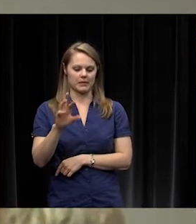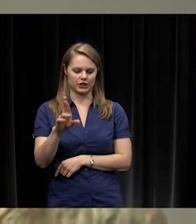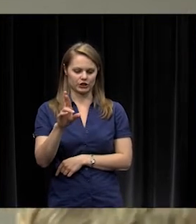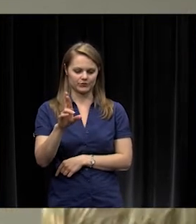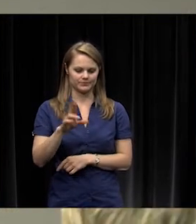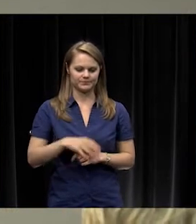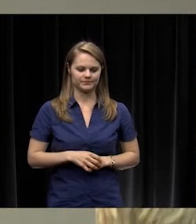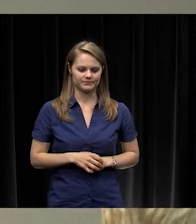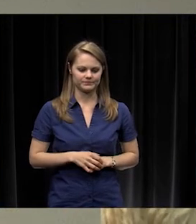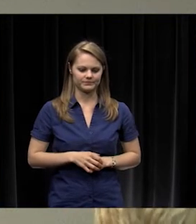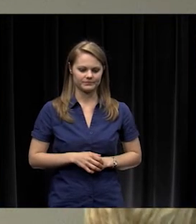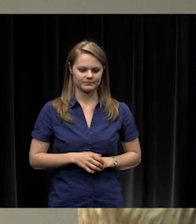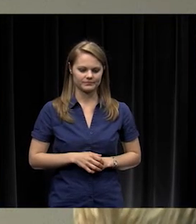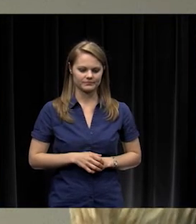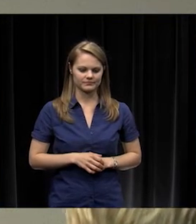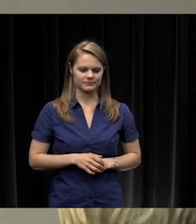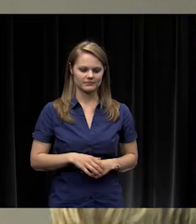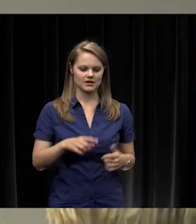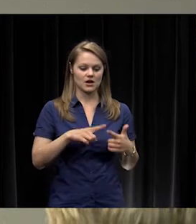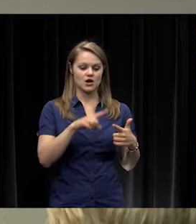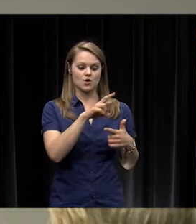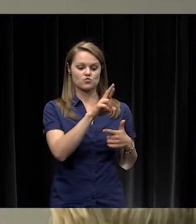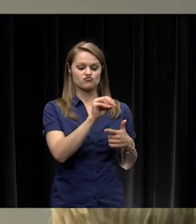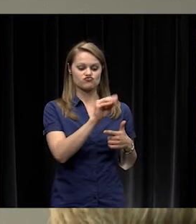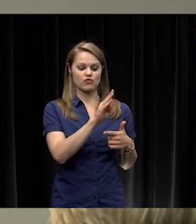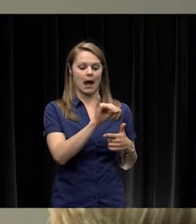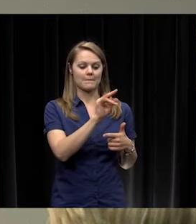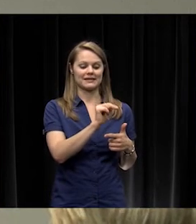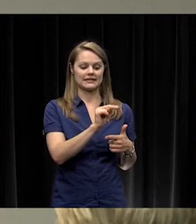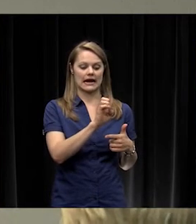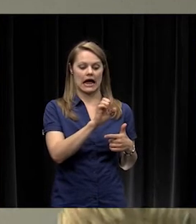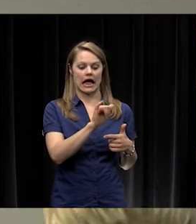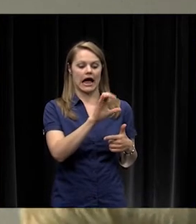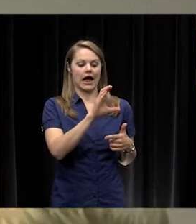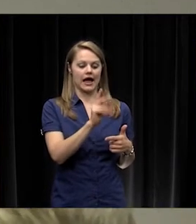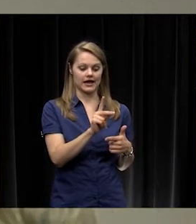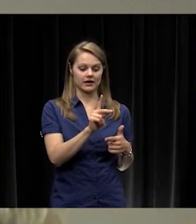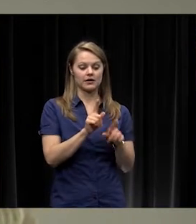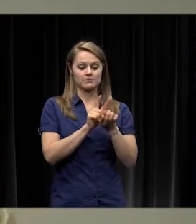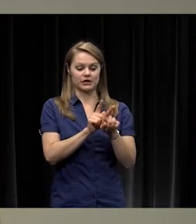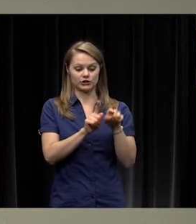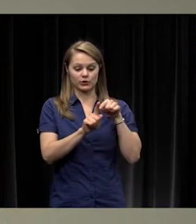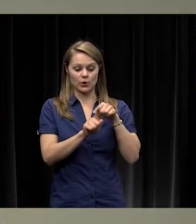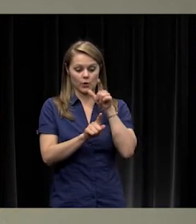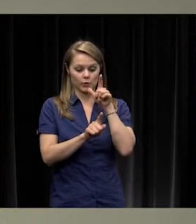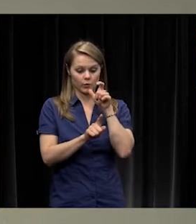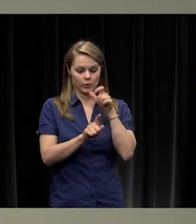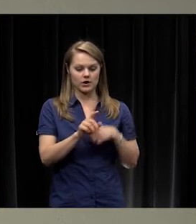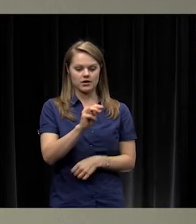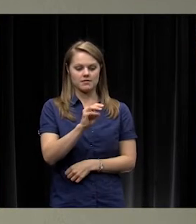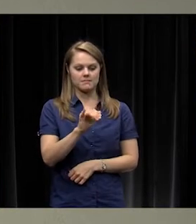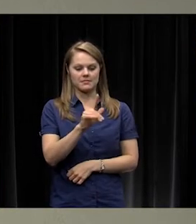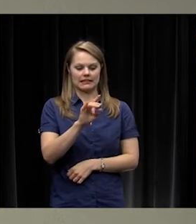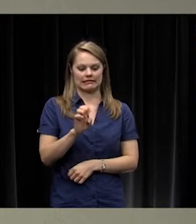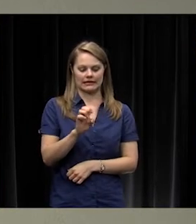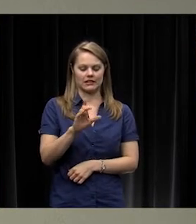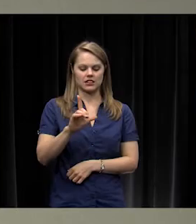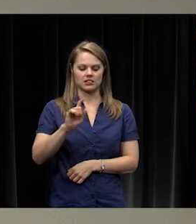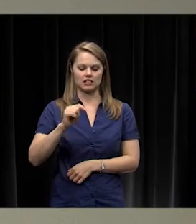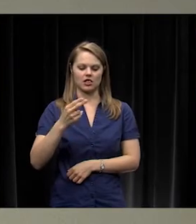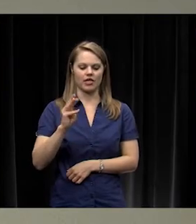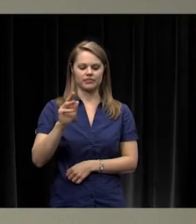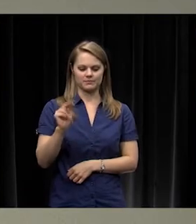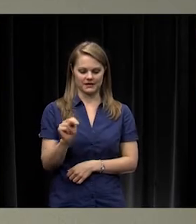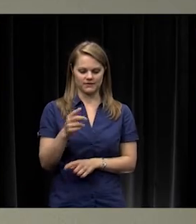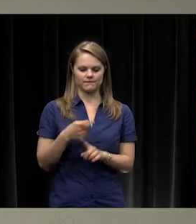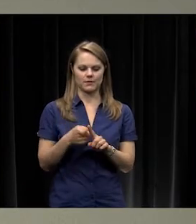Newberry. Robin Ike from Olathe North, who was mentored by Millie Lothman Hurlman from McLean's Bakery. Jeff